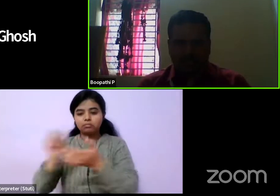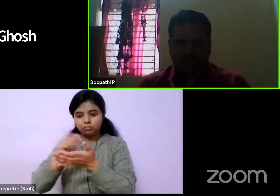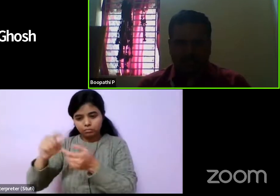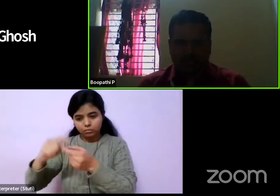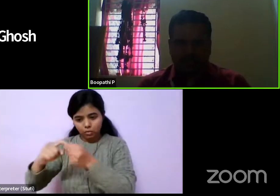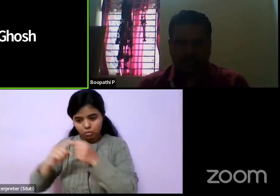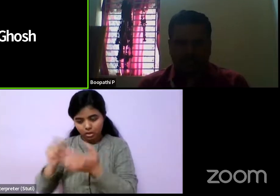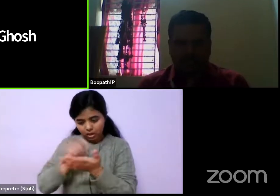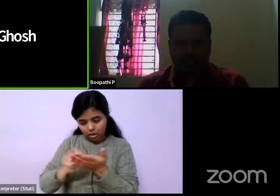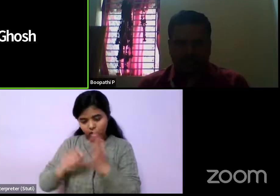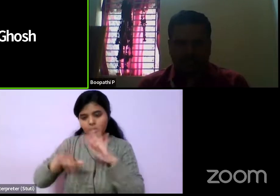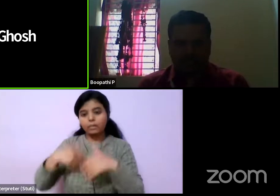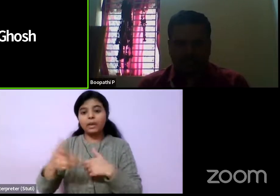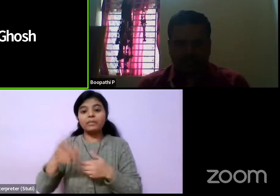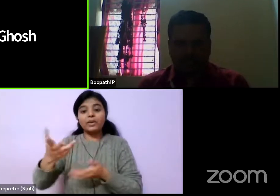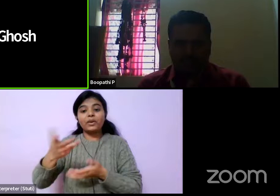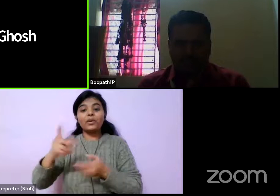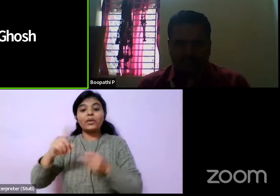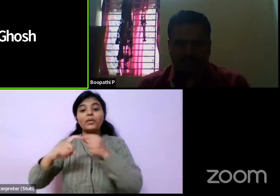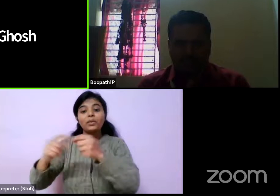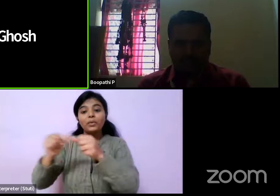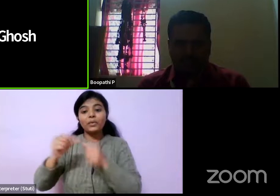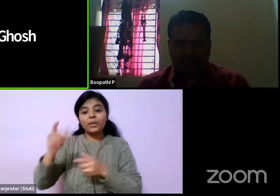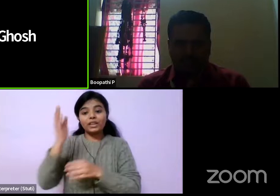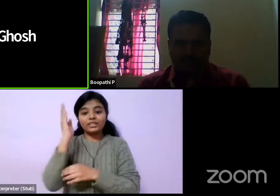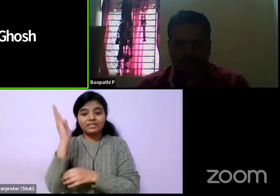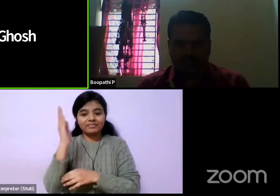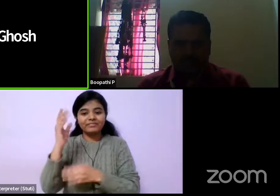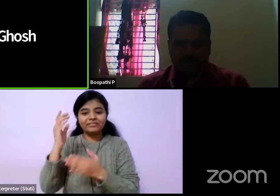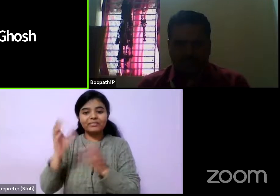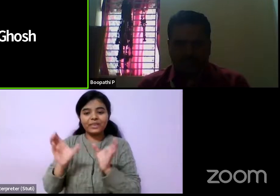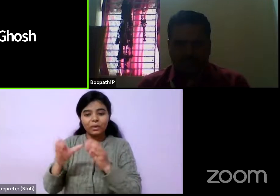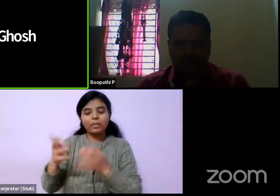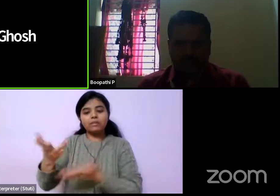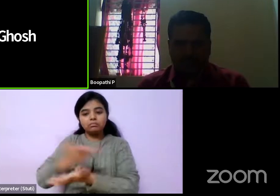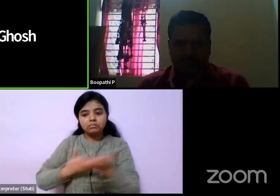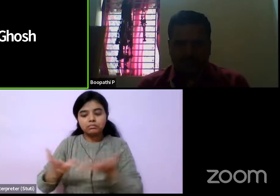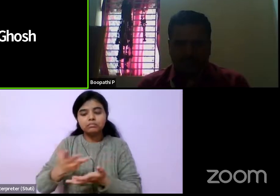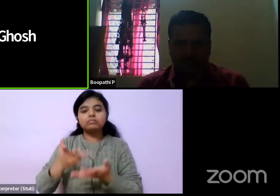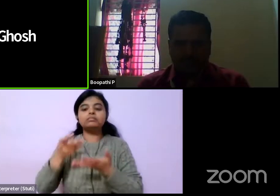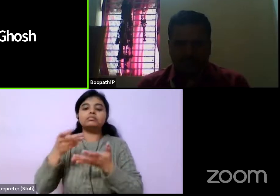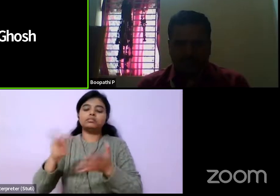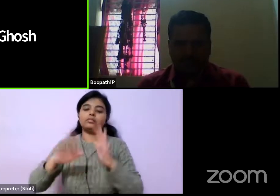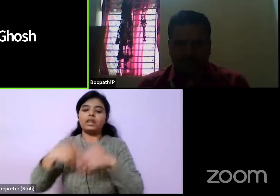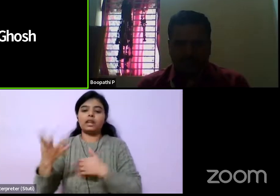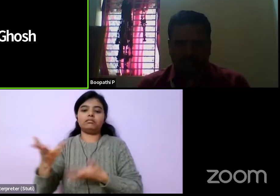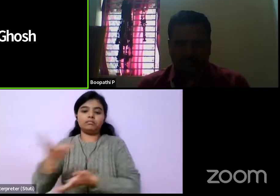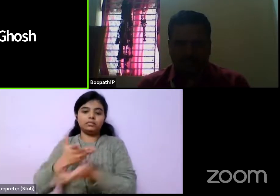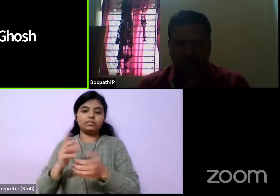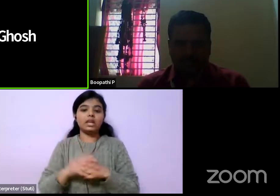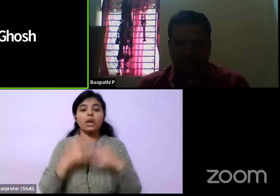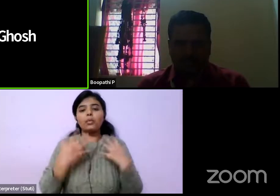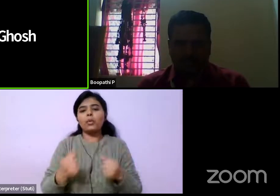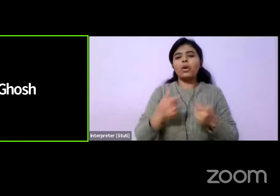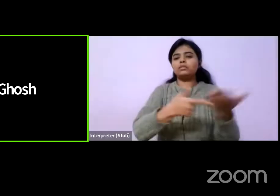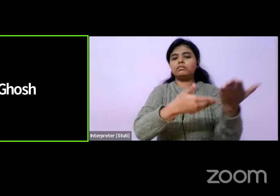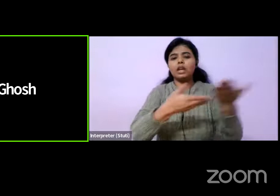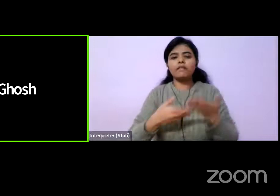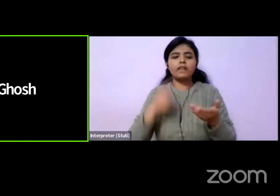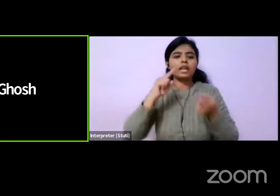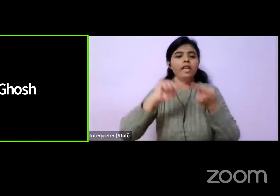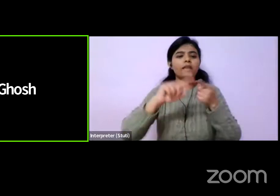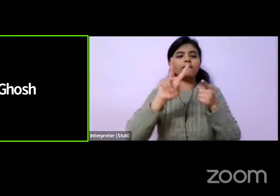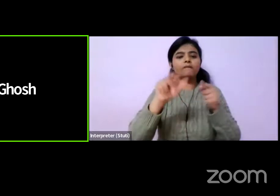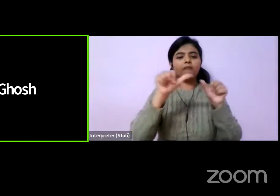in the question answer session. I will now like to invite Eva to present her